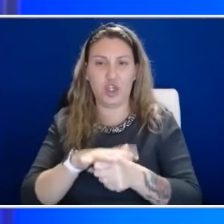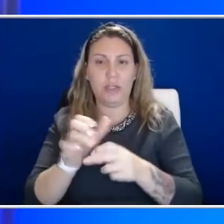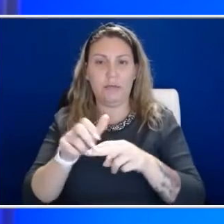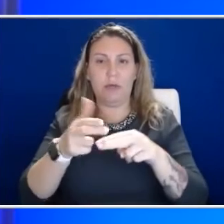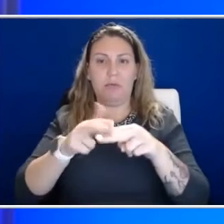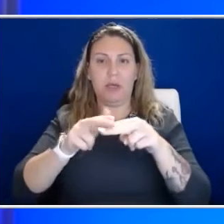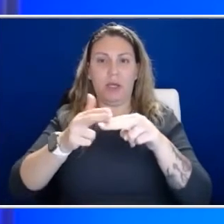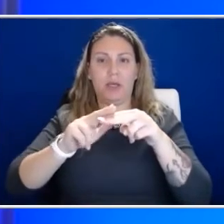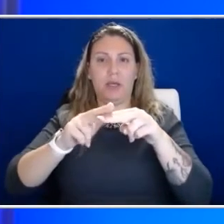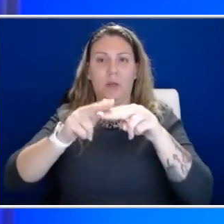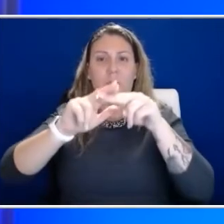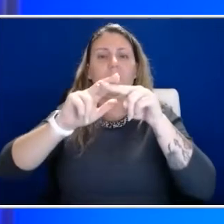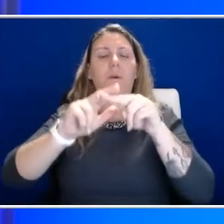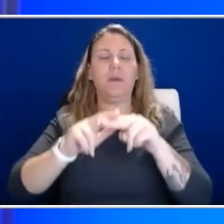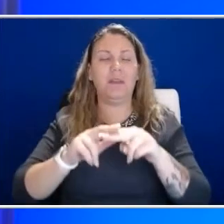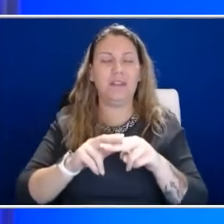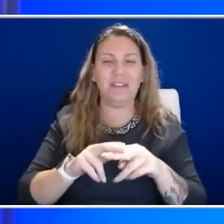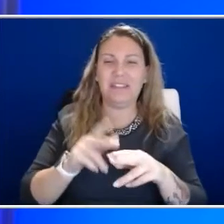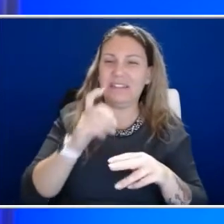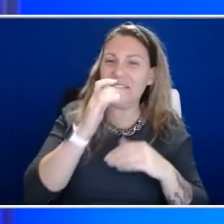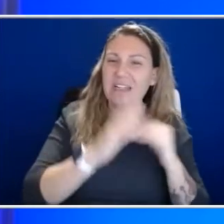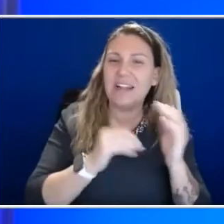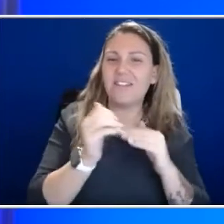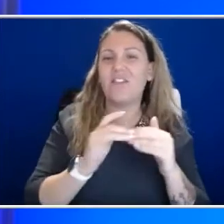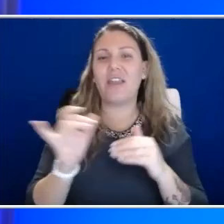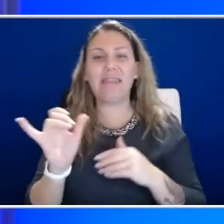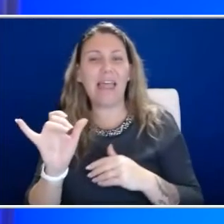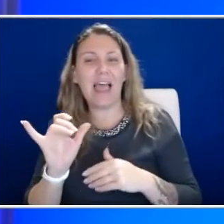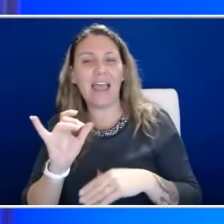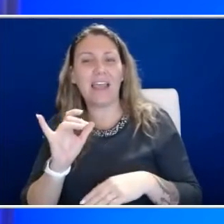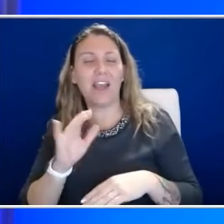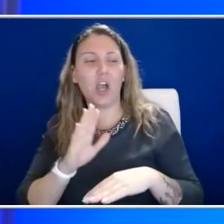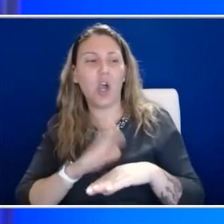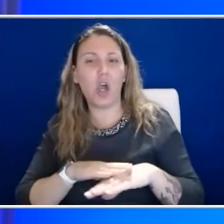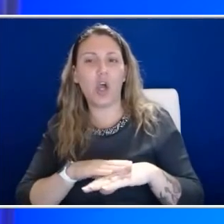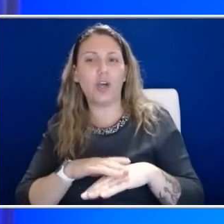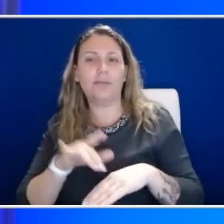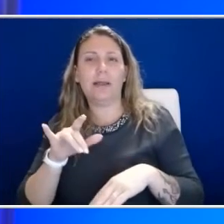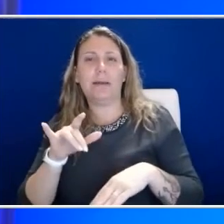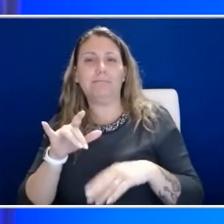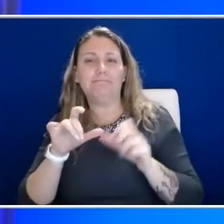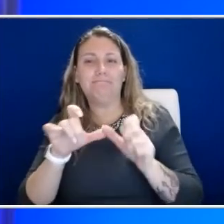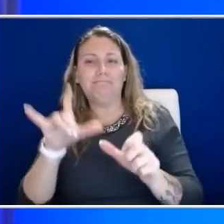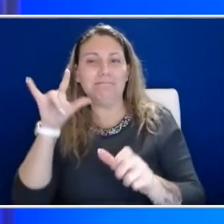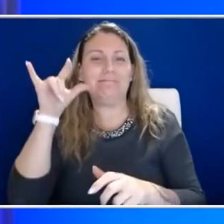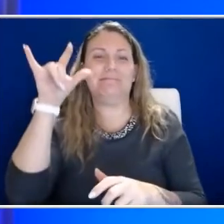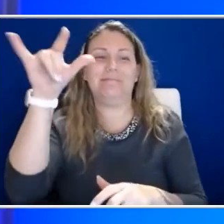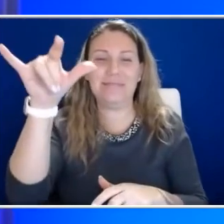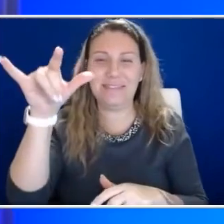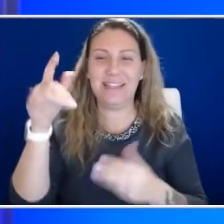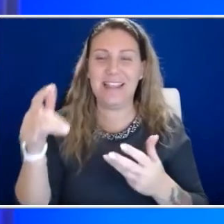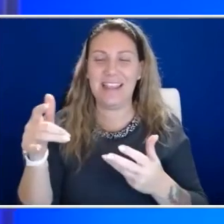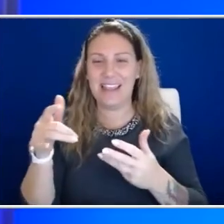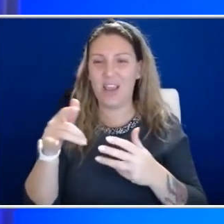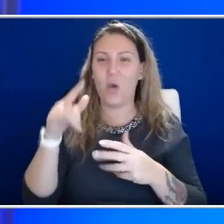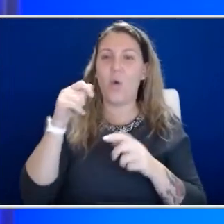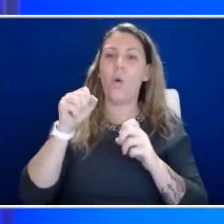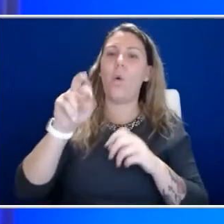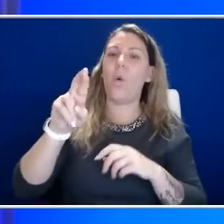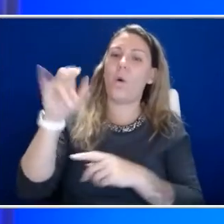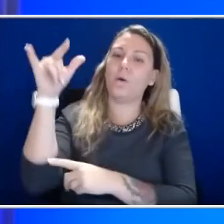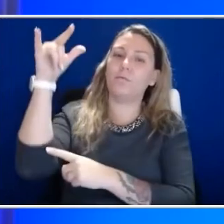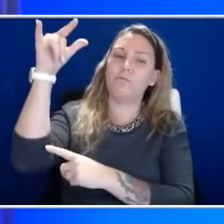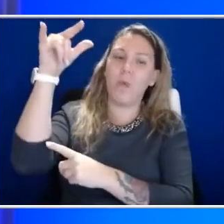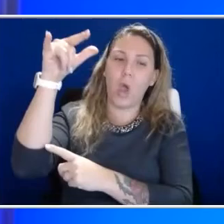very kind of uncomfortable, as if you are kind of on a constant ascent in an airplane or constant descent in an airplane where there is a change in the